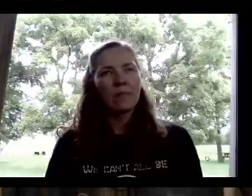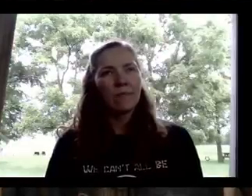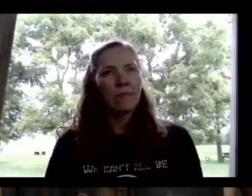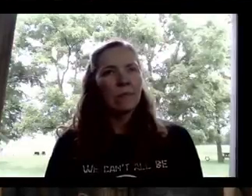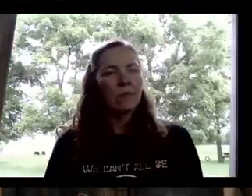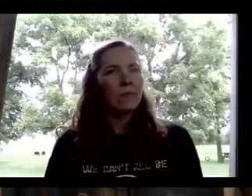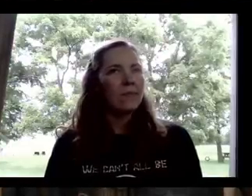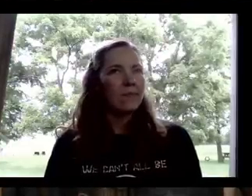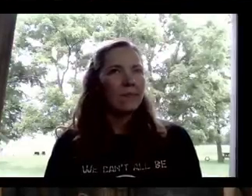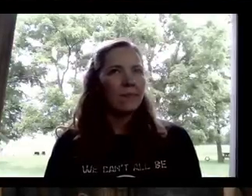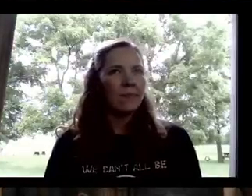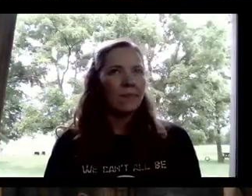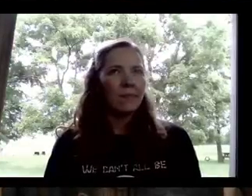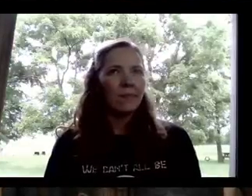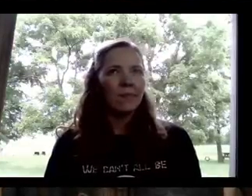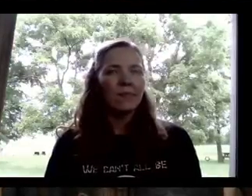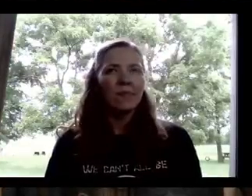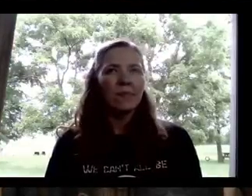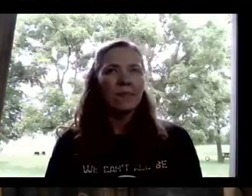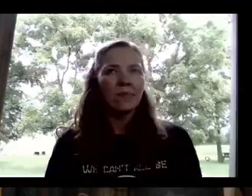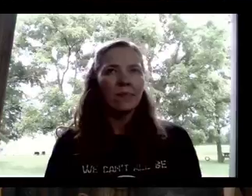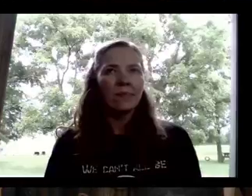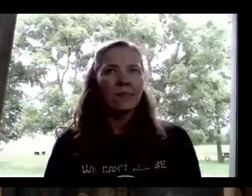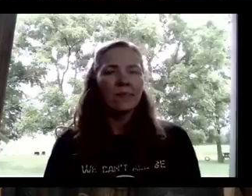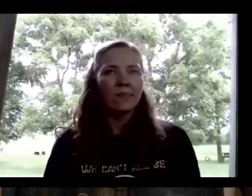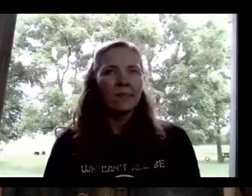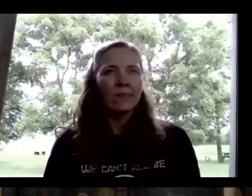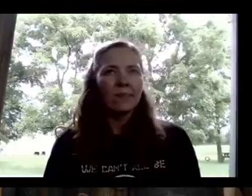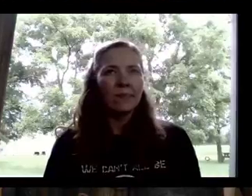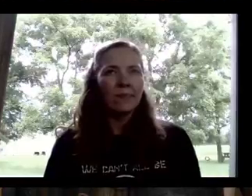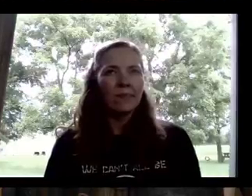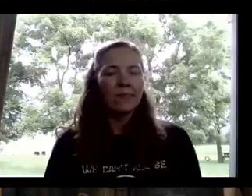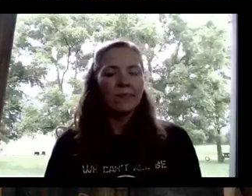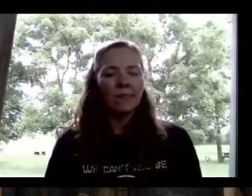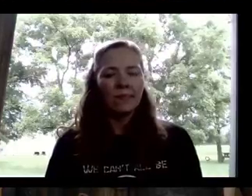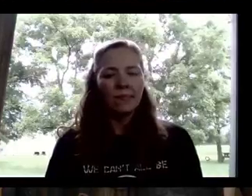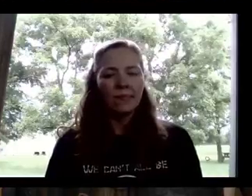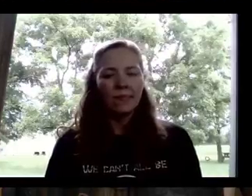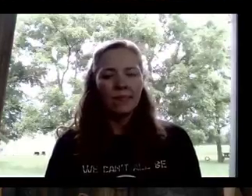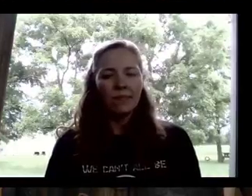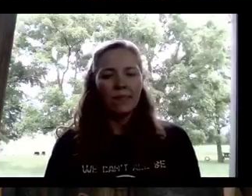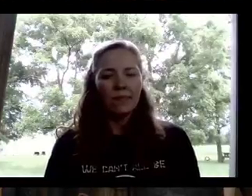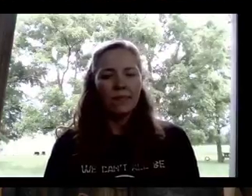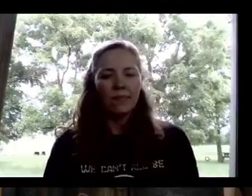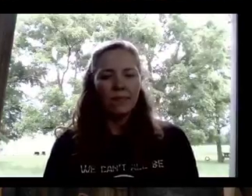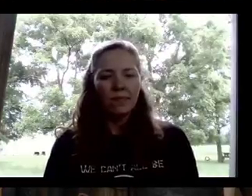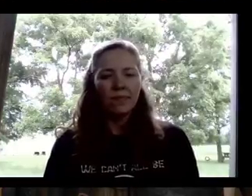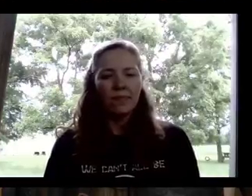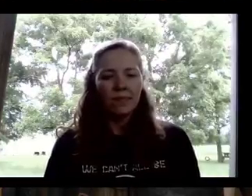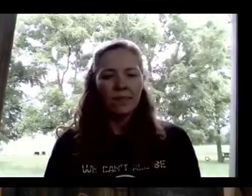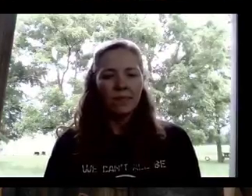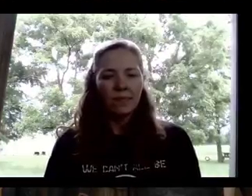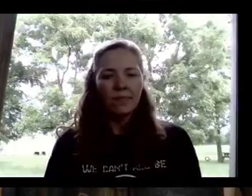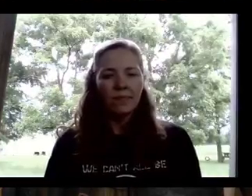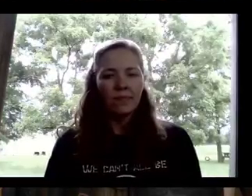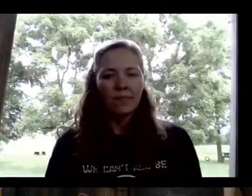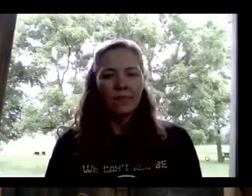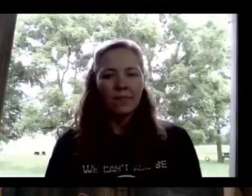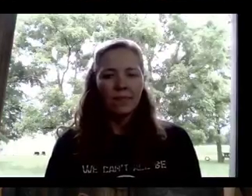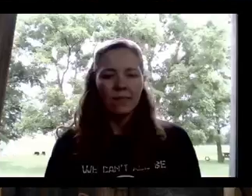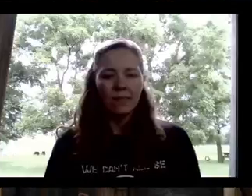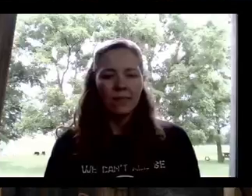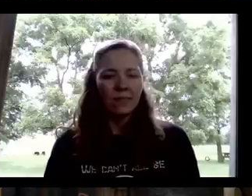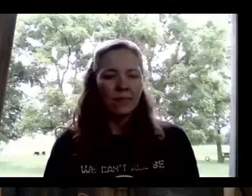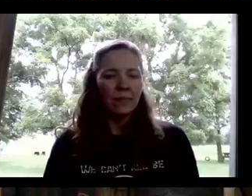iron, same thing. If you haven't worked with wrought iron, there's a whole set of processes that you have to go through and kind of a way of thinking